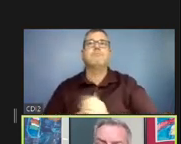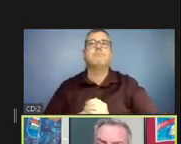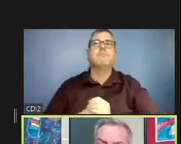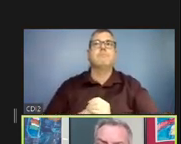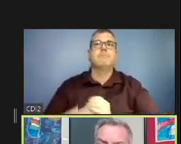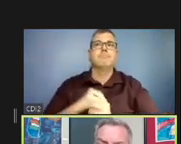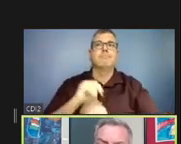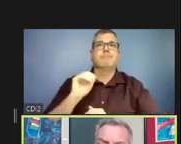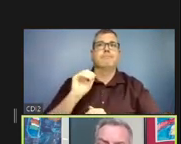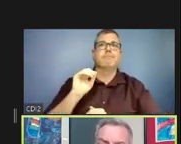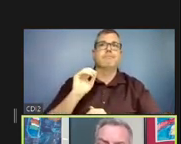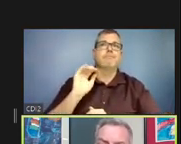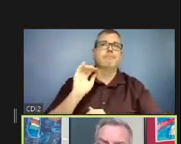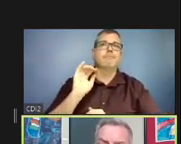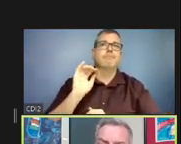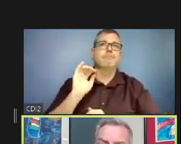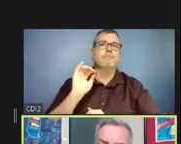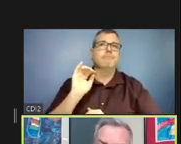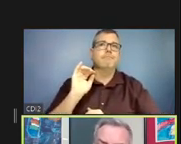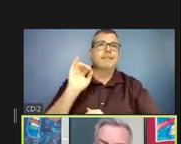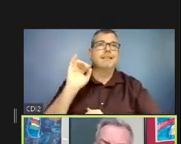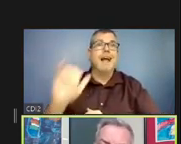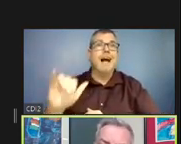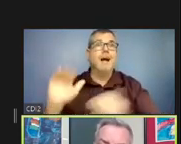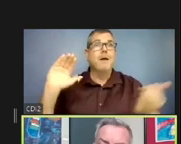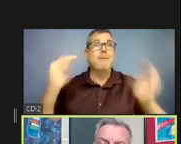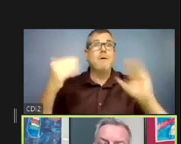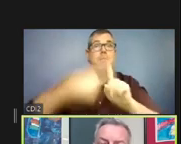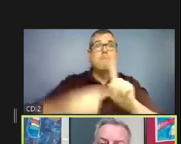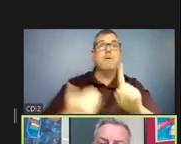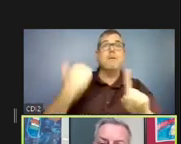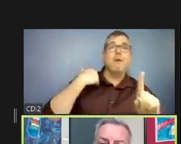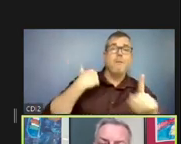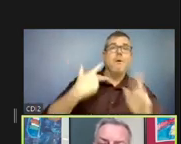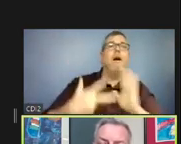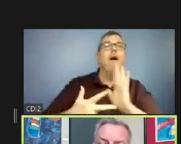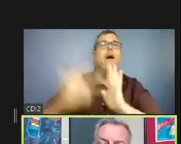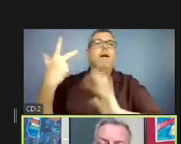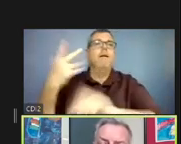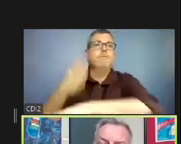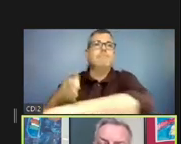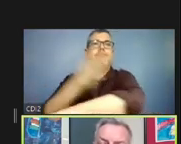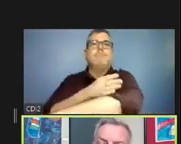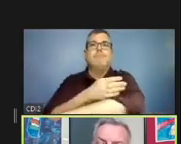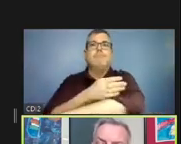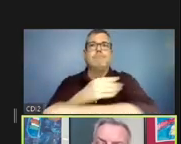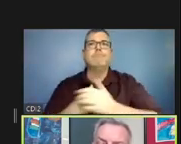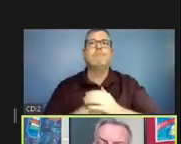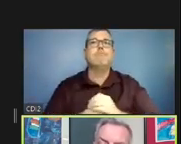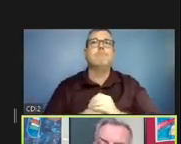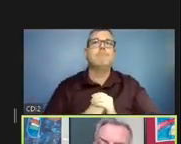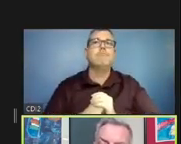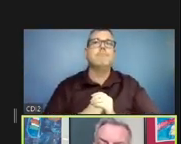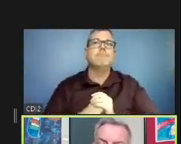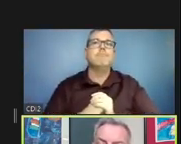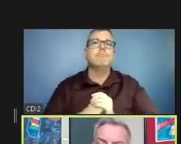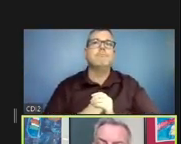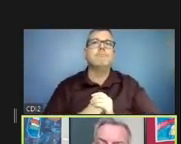month. The governor put out an order and a challenge to try to get 1 million people vaccinated in a 10-day